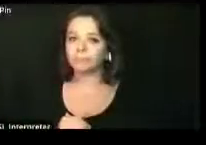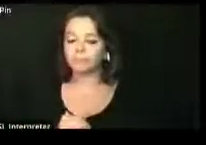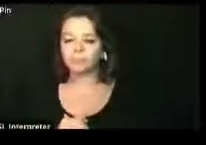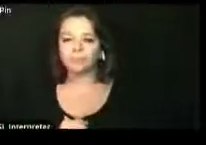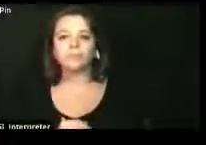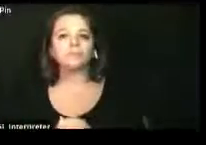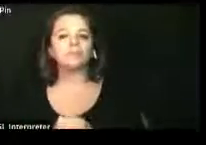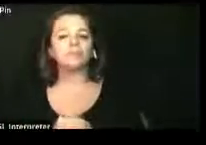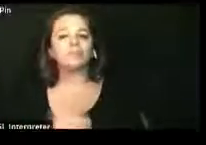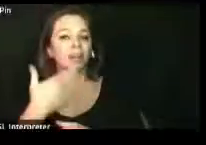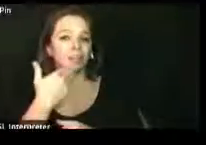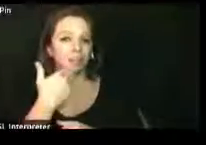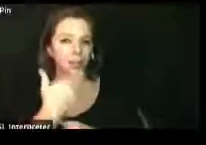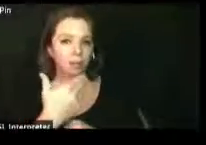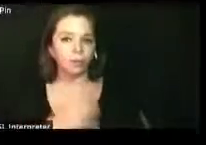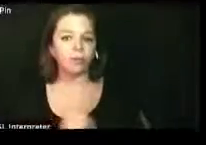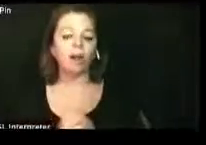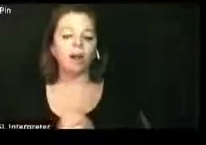Thank you.